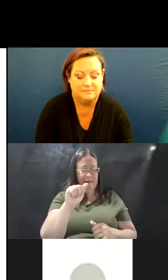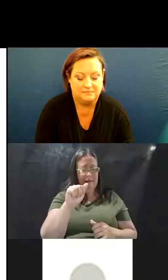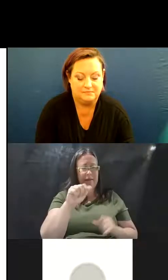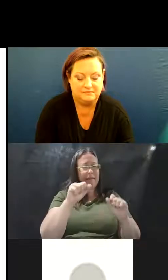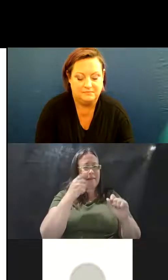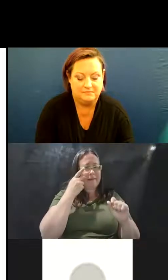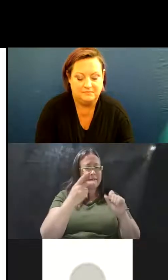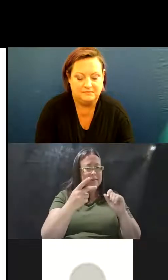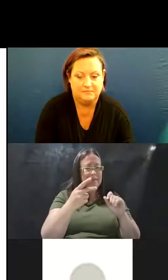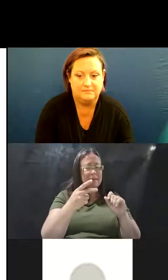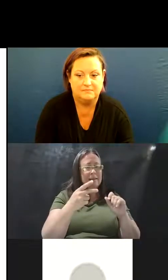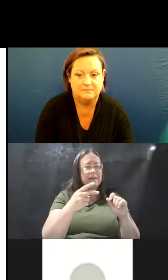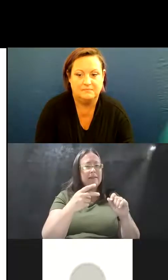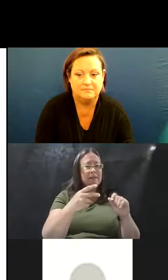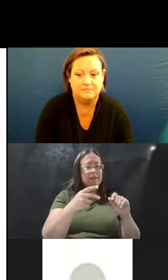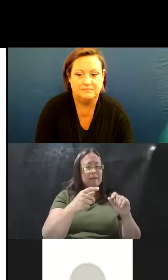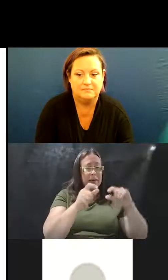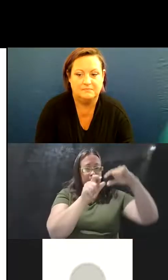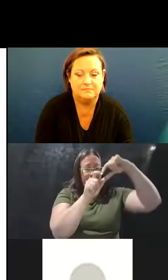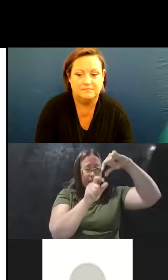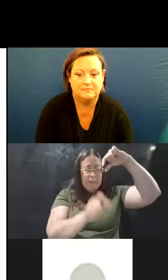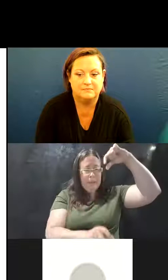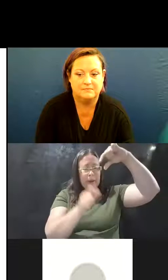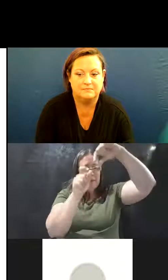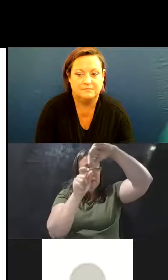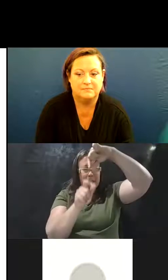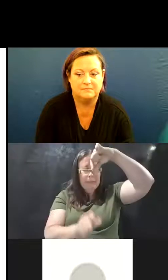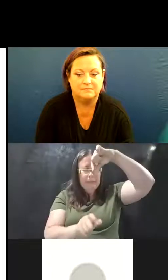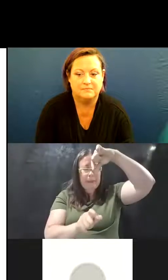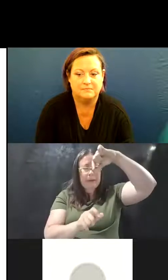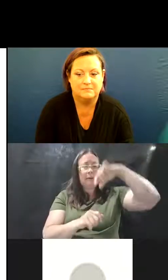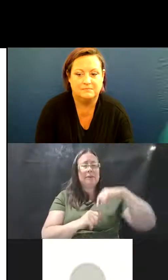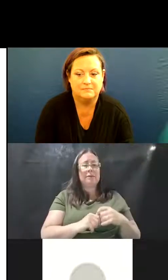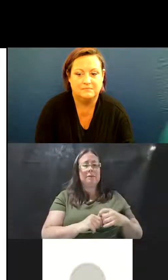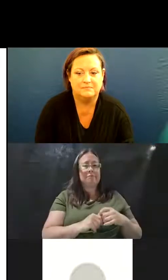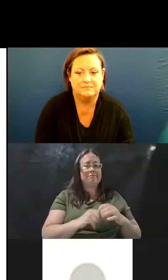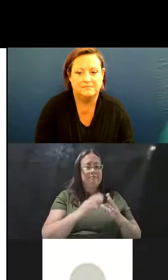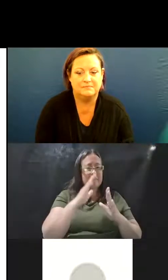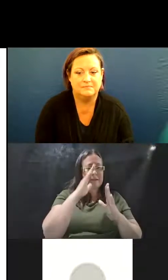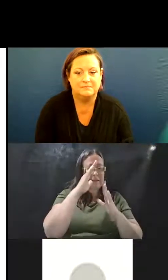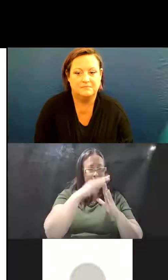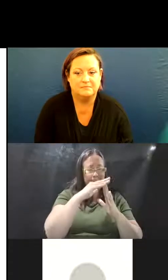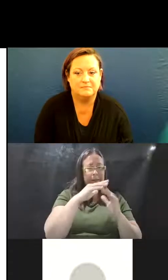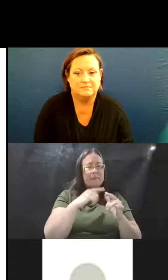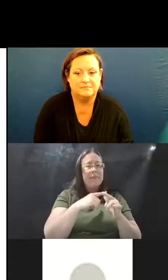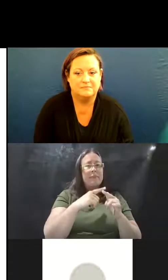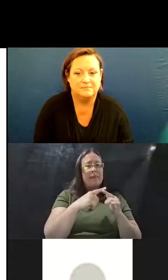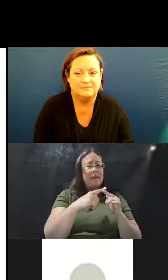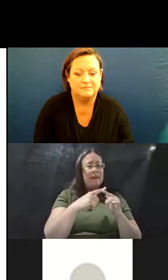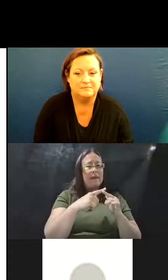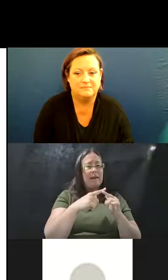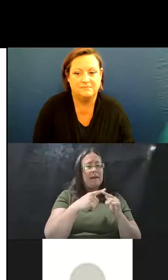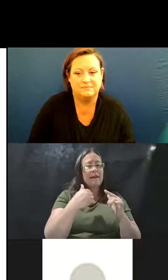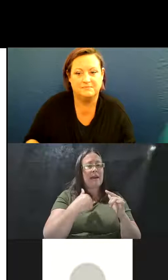can see the really large transcripts are at the very top, and then there are